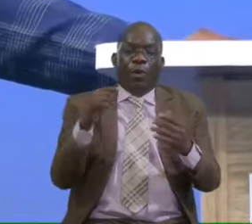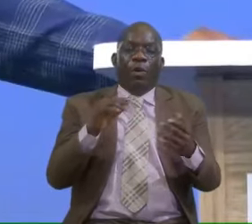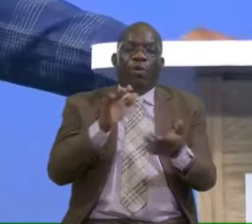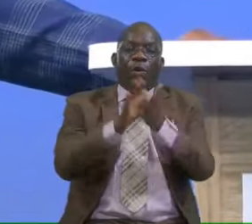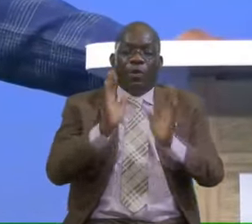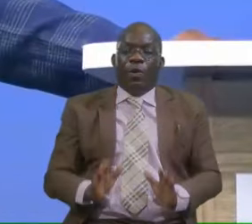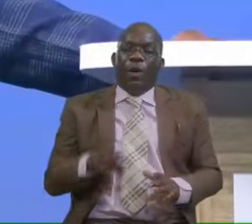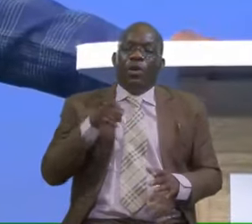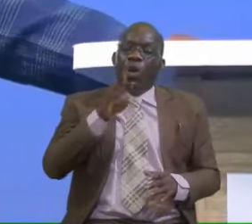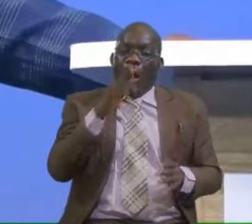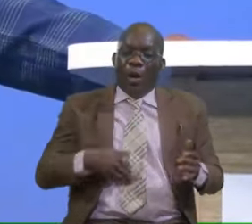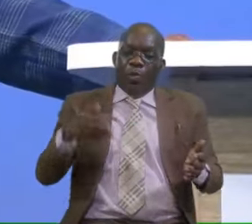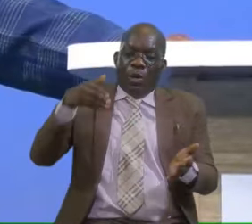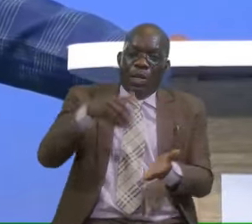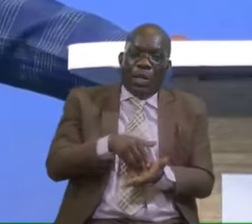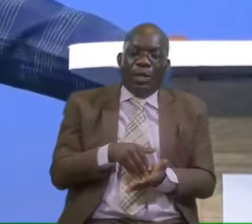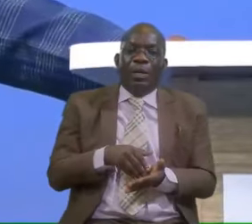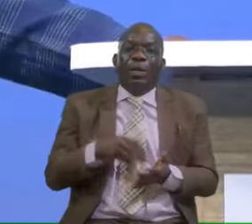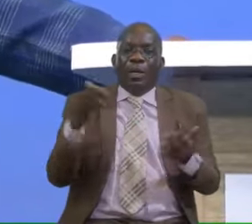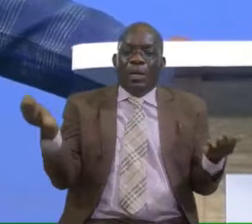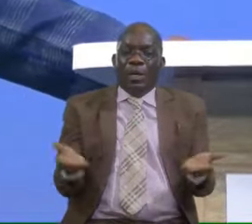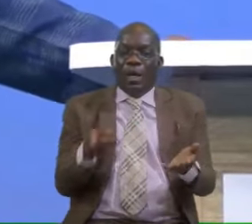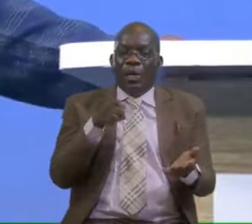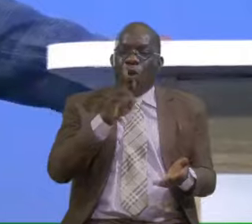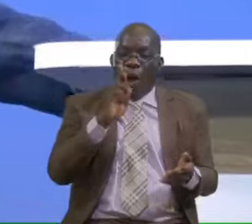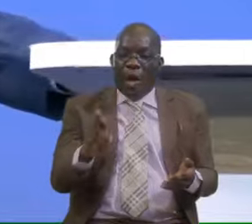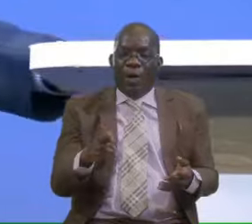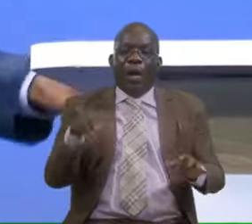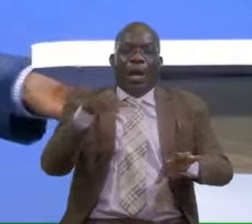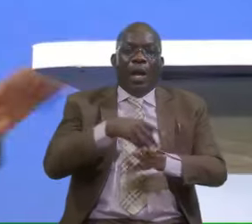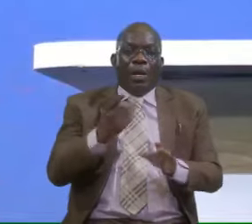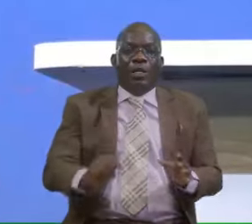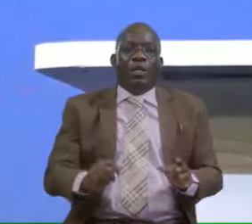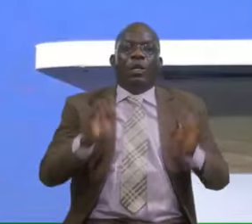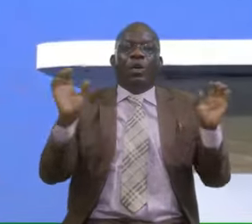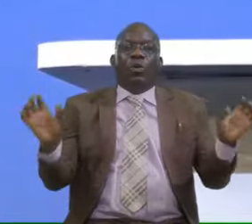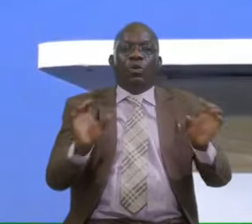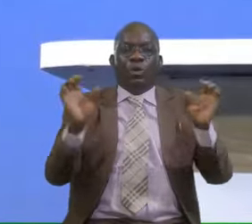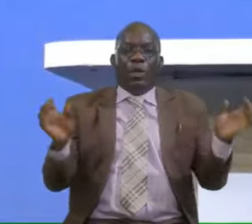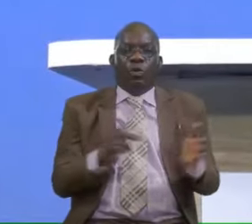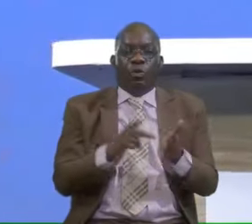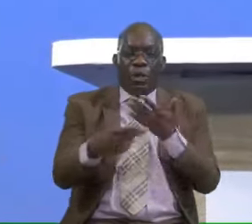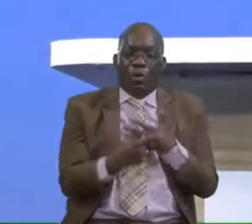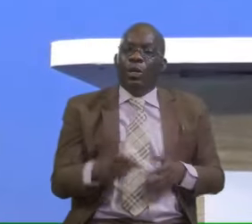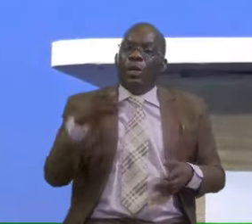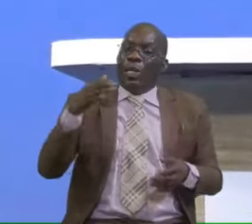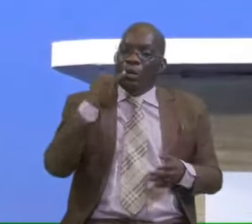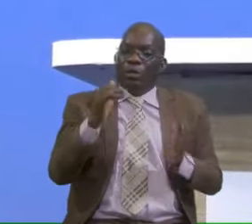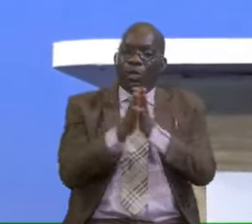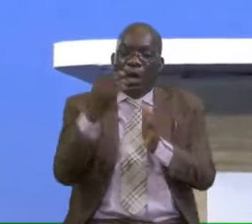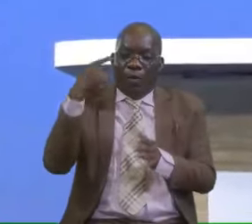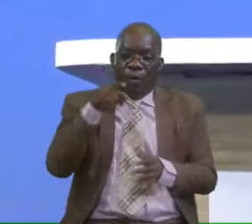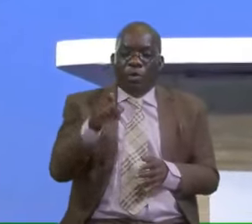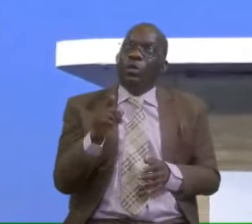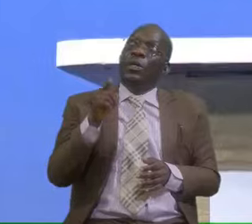again already, and here you are at the crusade. There is intercession also for you. He says,